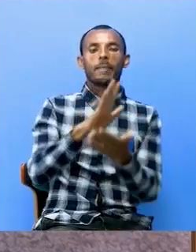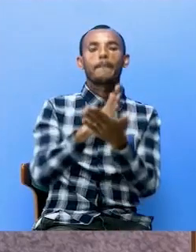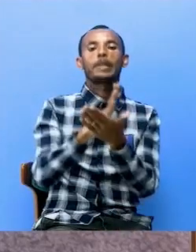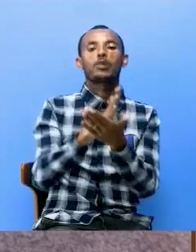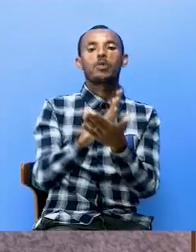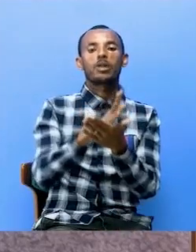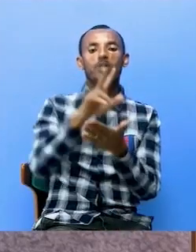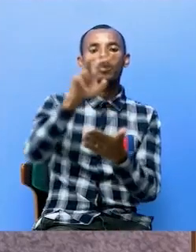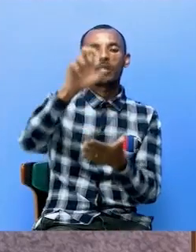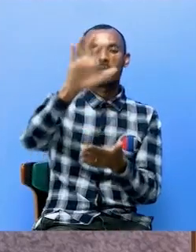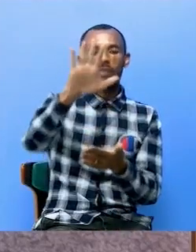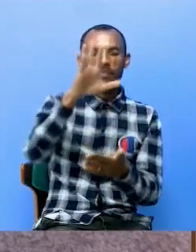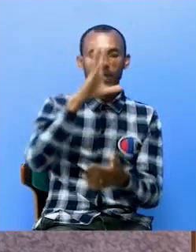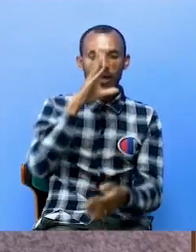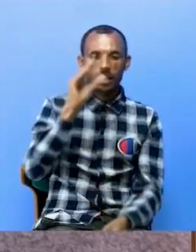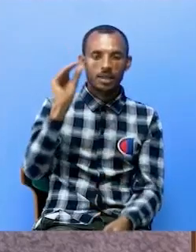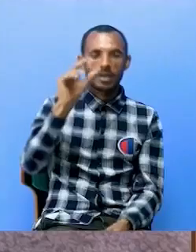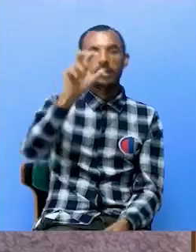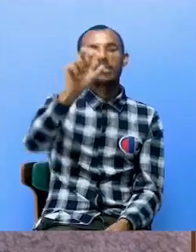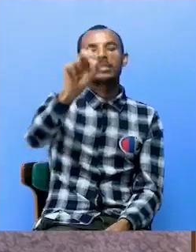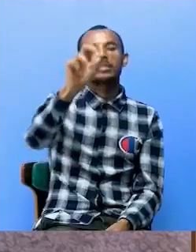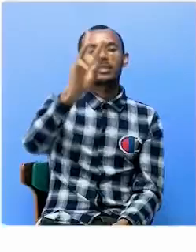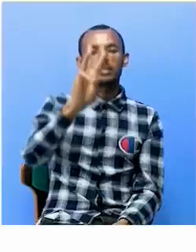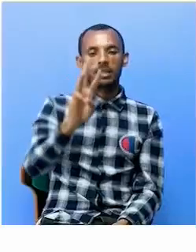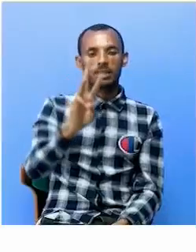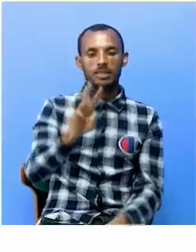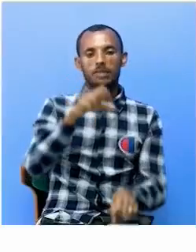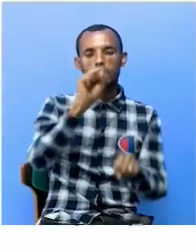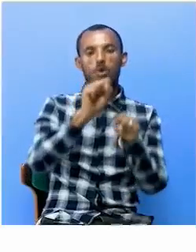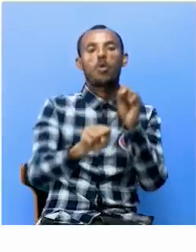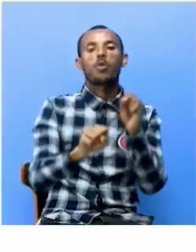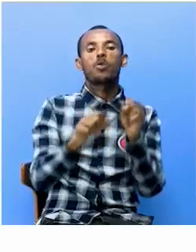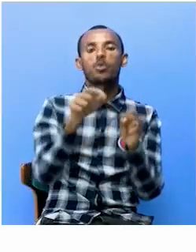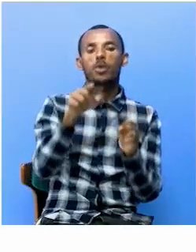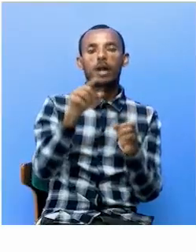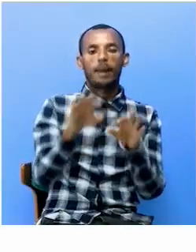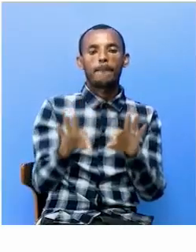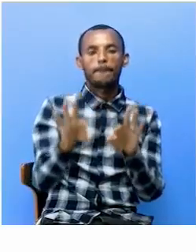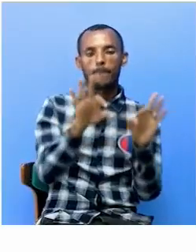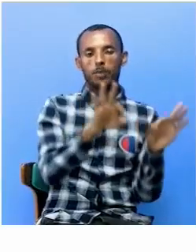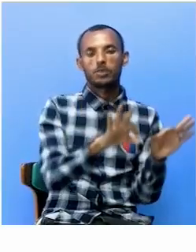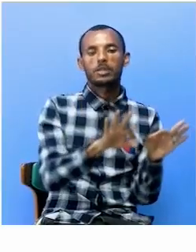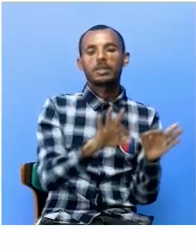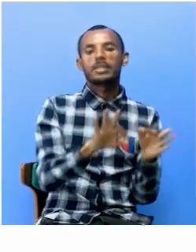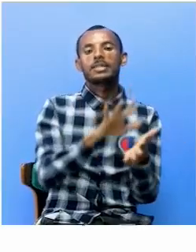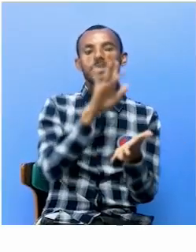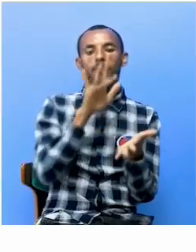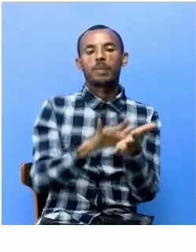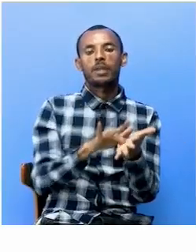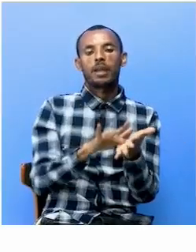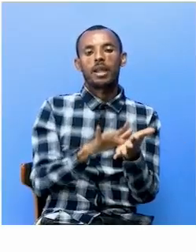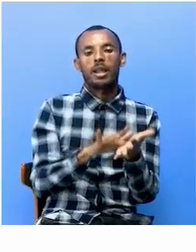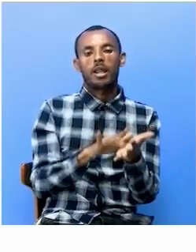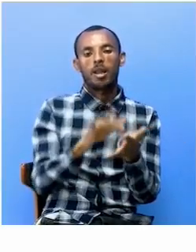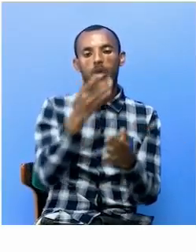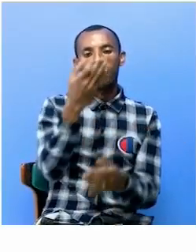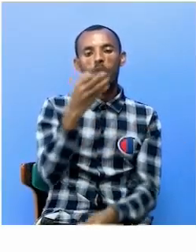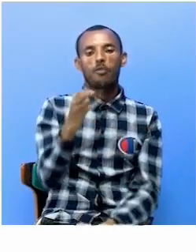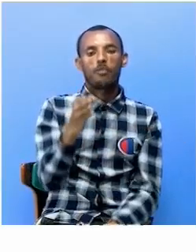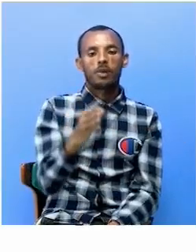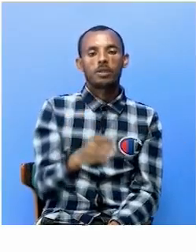between 25 and 36. So you can put it in the middle